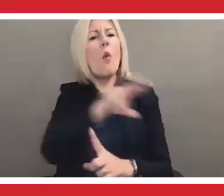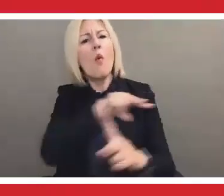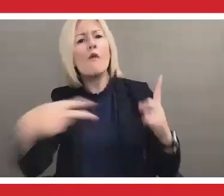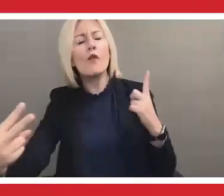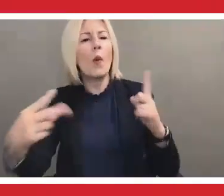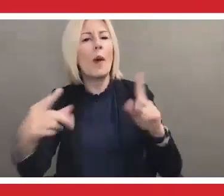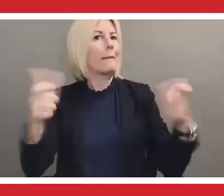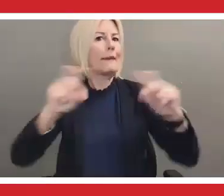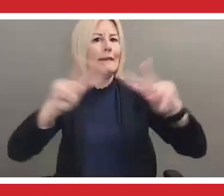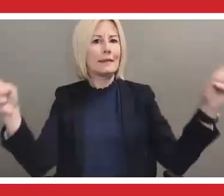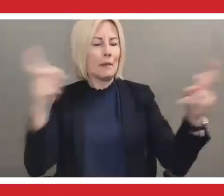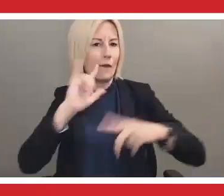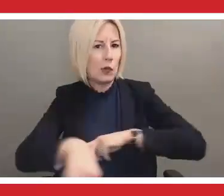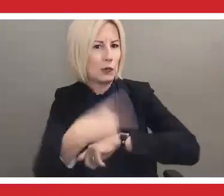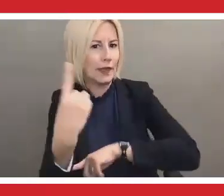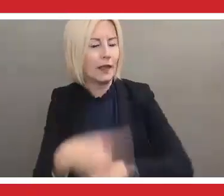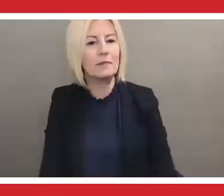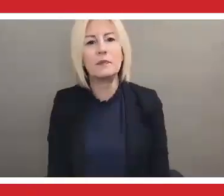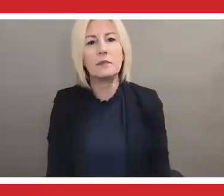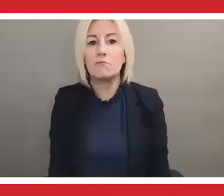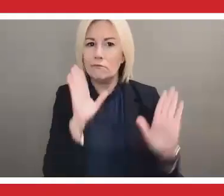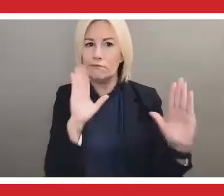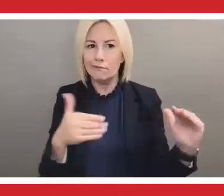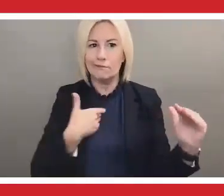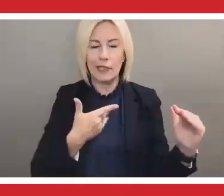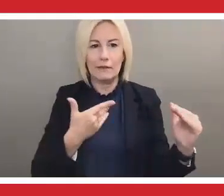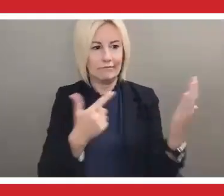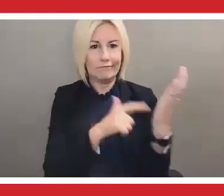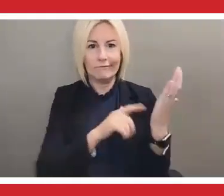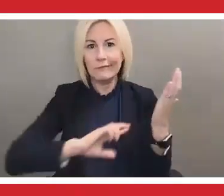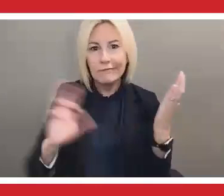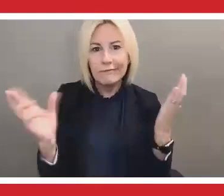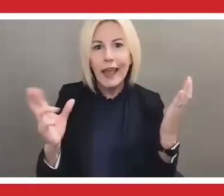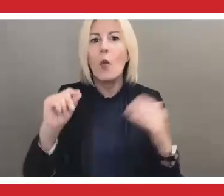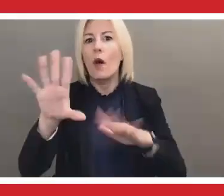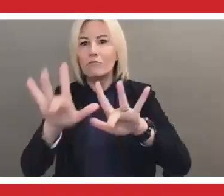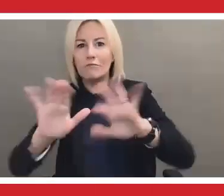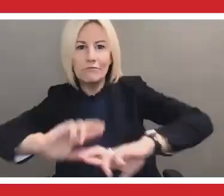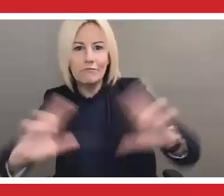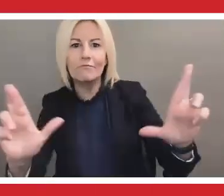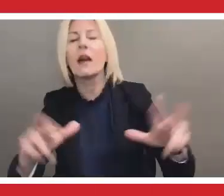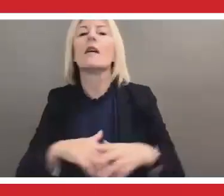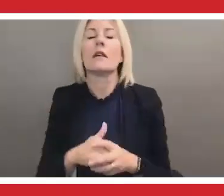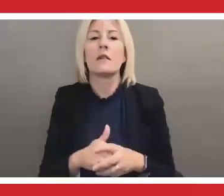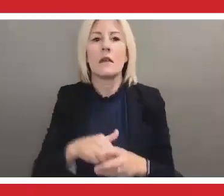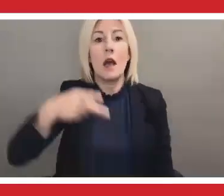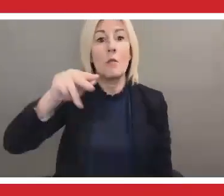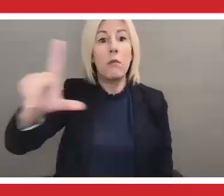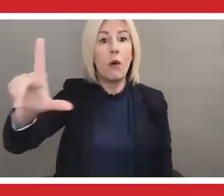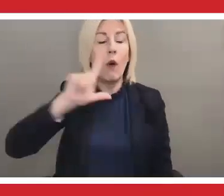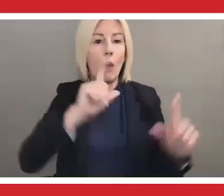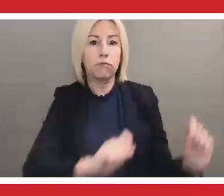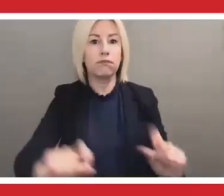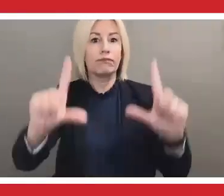of today. So hopefully you all have that on your mobile devices or on your computer, and our poll will be launched